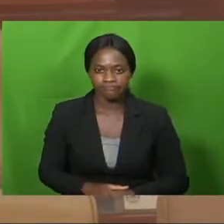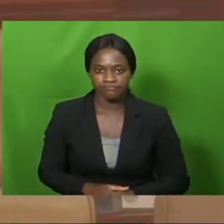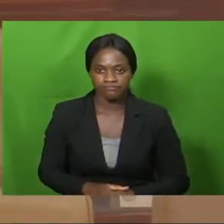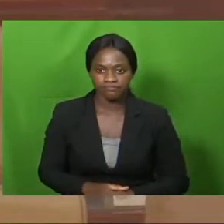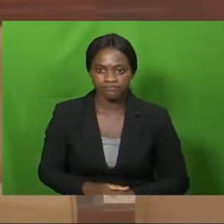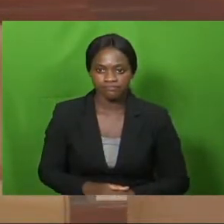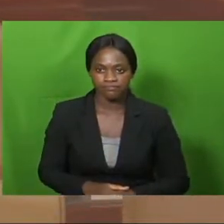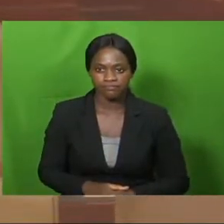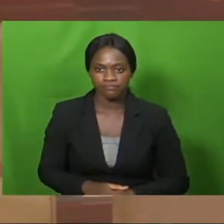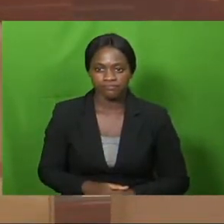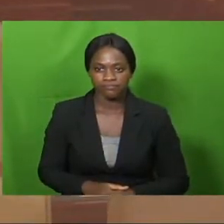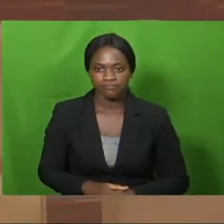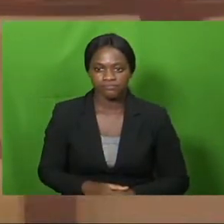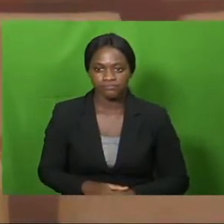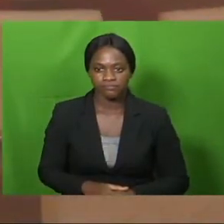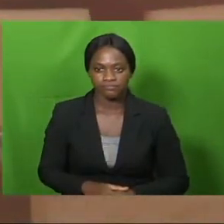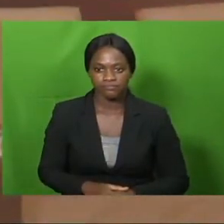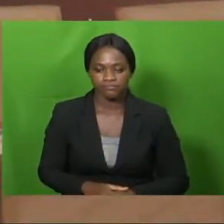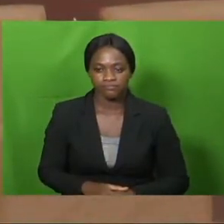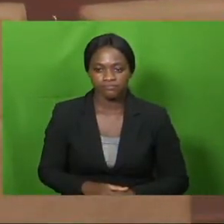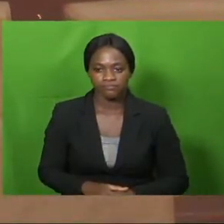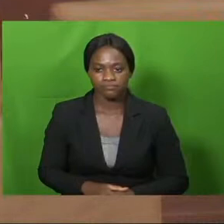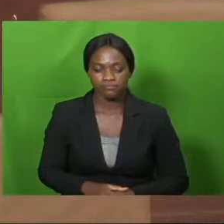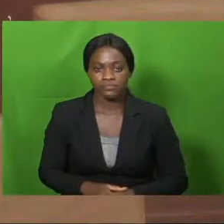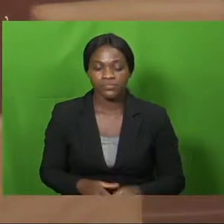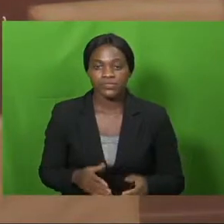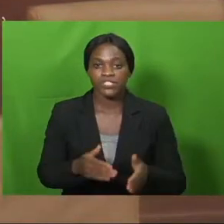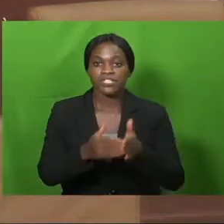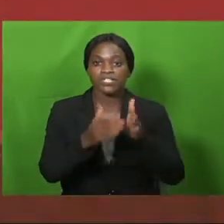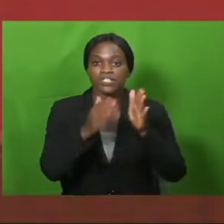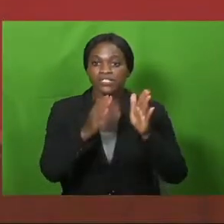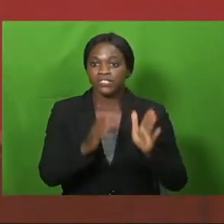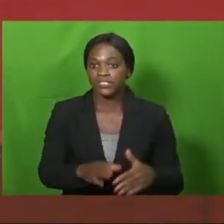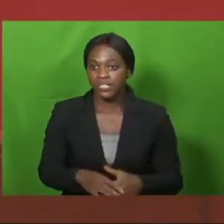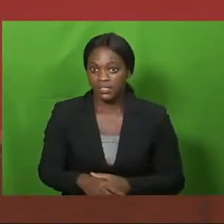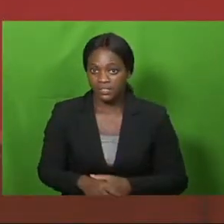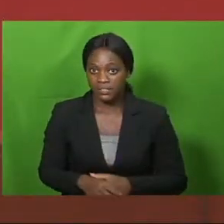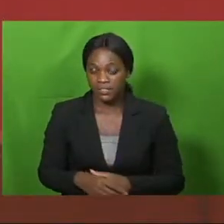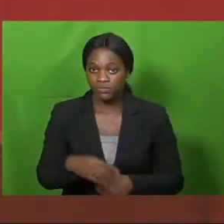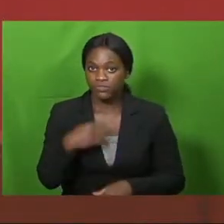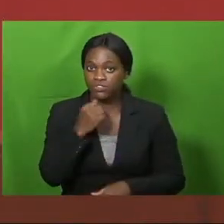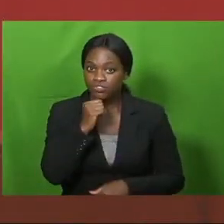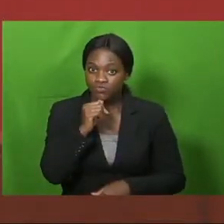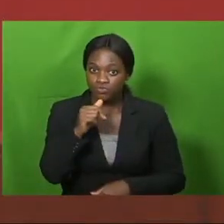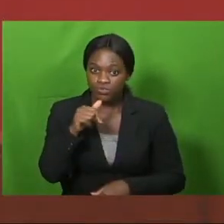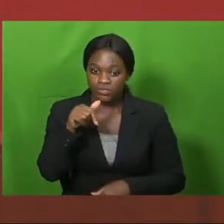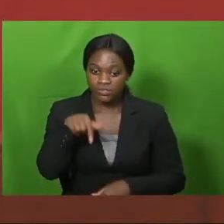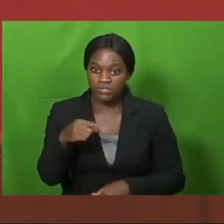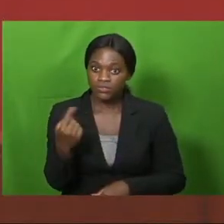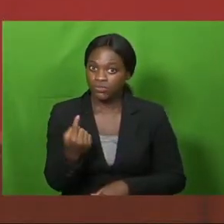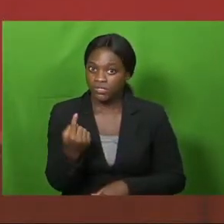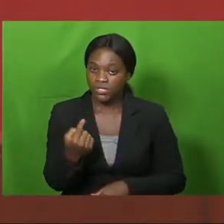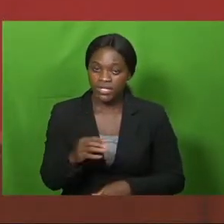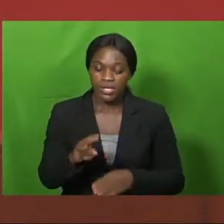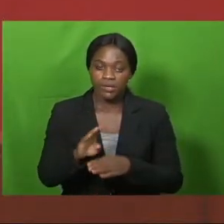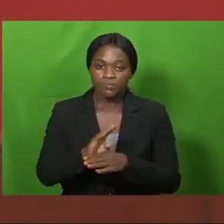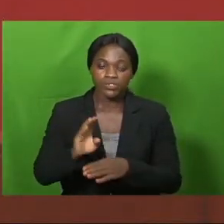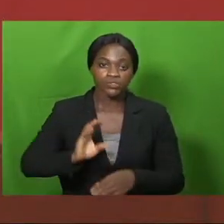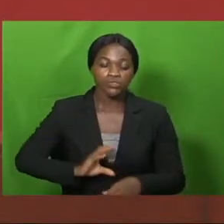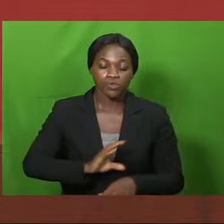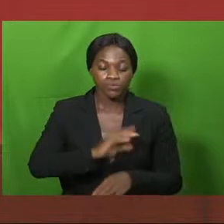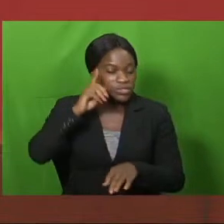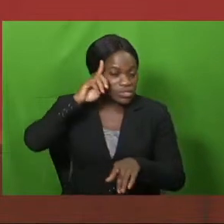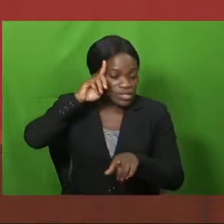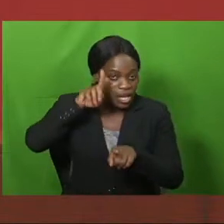yeah, leader. Thank you, Mr. Speaker. And it is not going to be only today. The Business Committee agreed